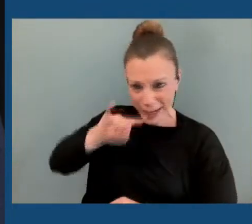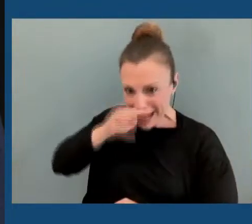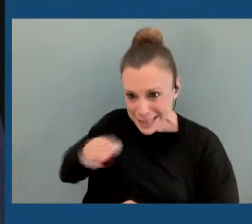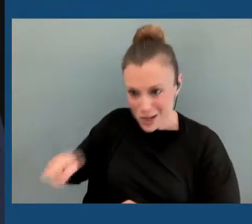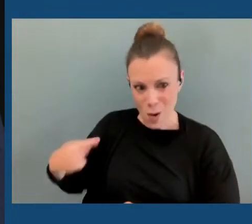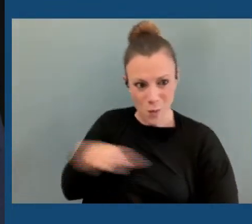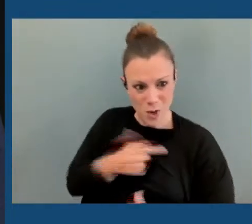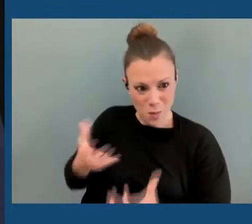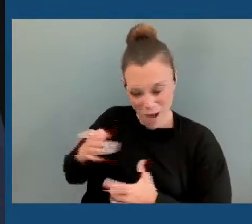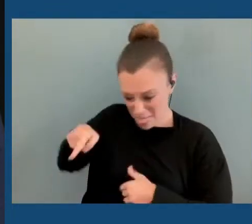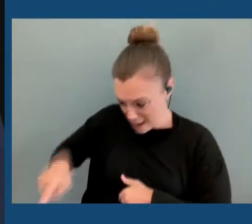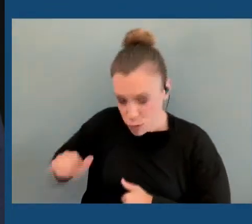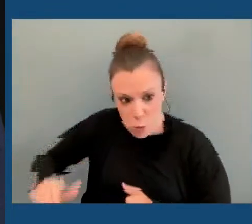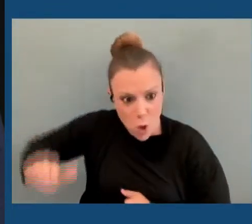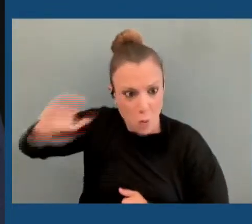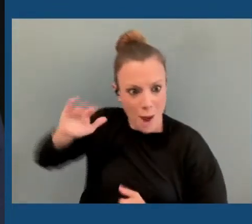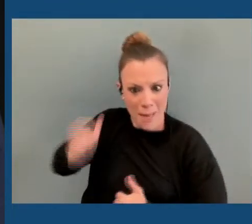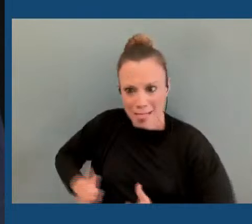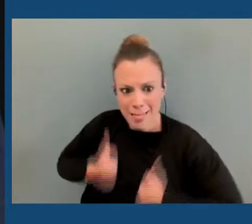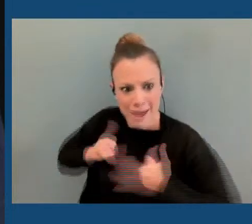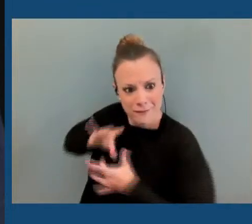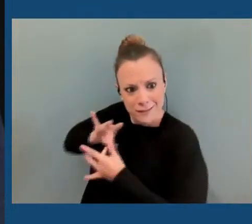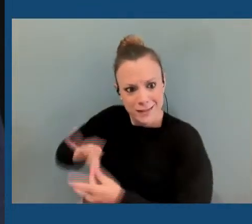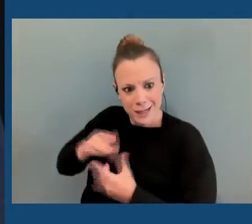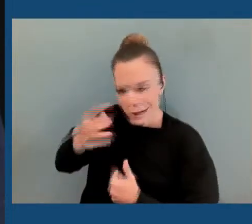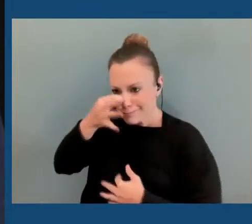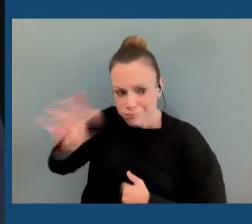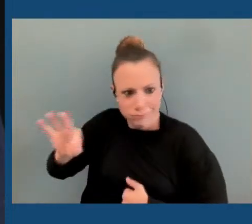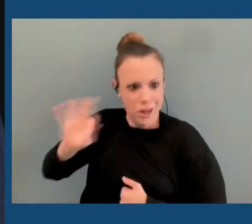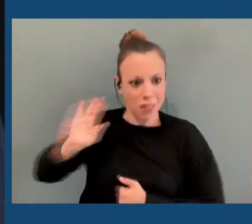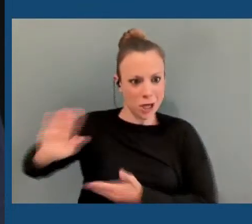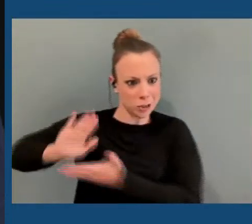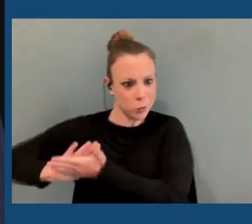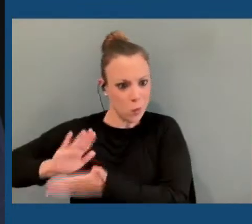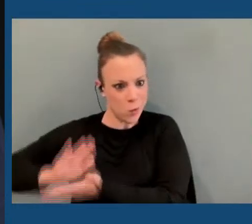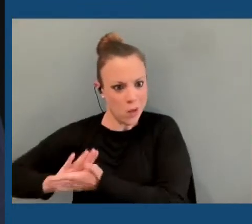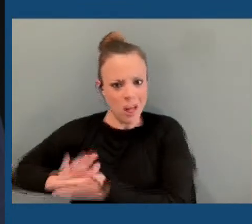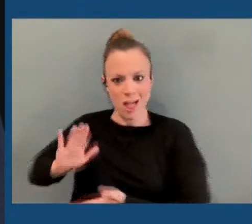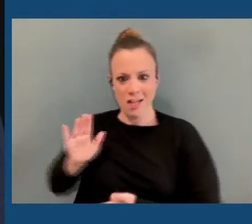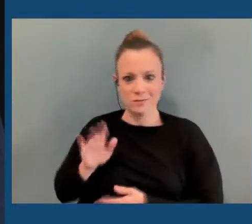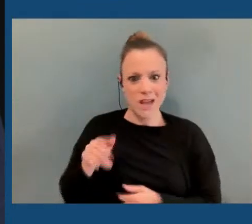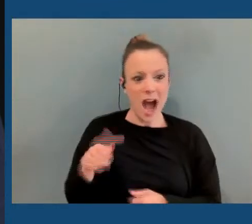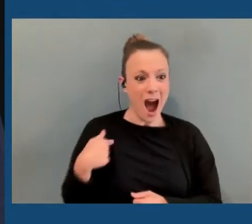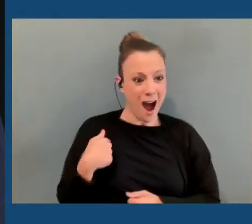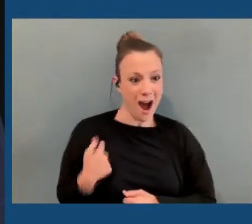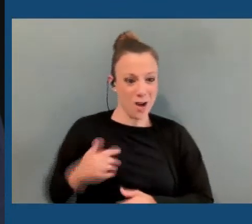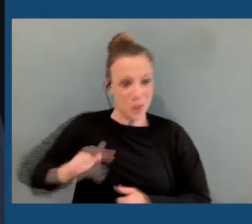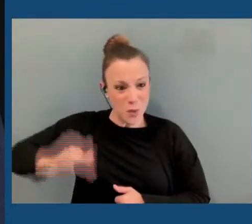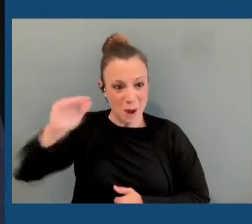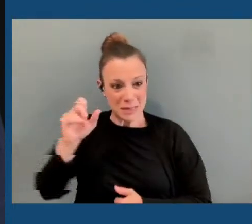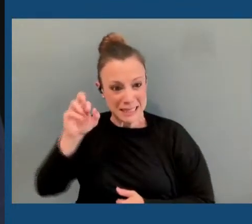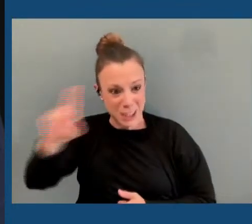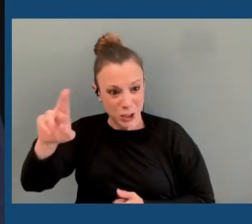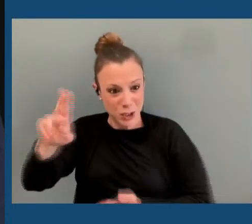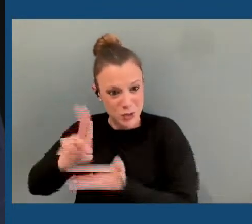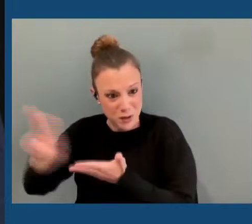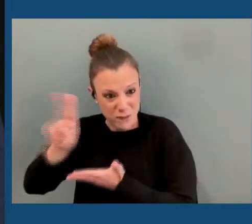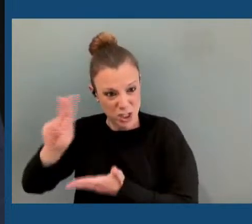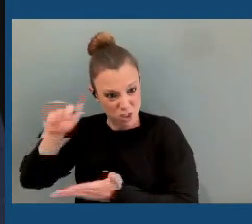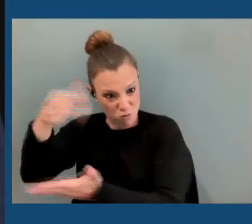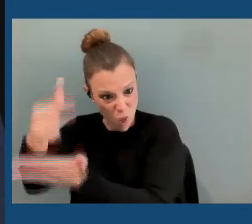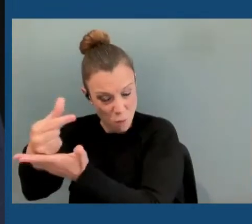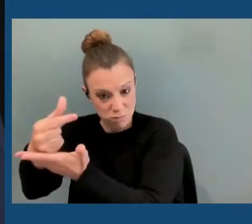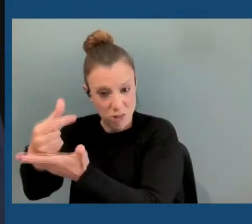able to live. I am sad to say that when I graduated from Syracuse University, I wanted to stay in the state, and I stuck around for a little